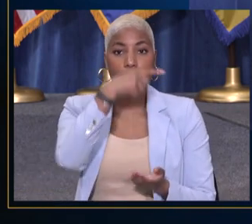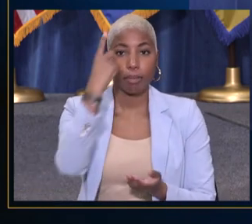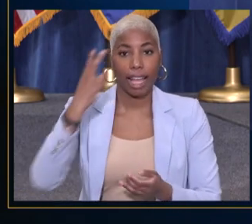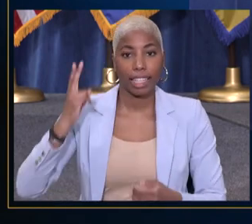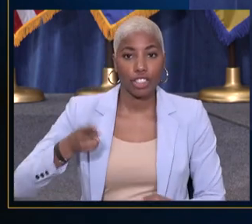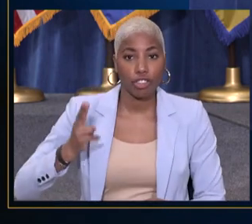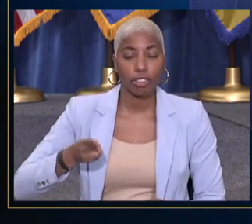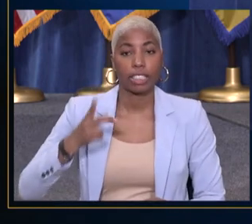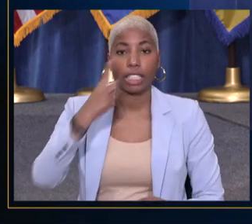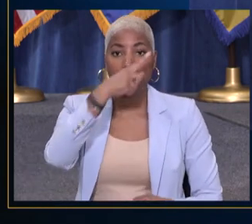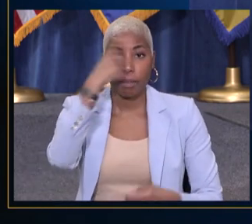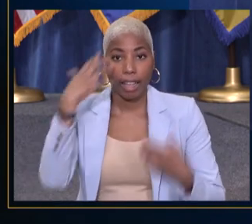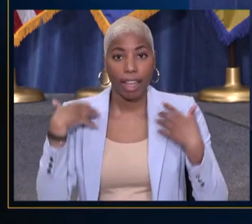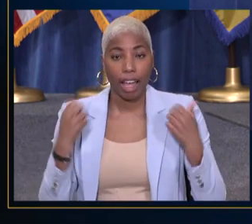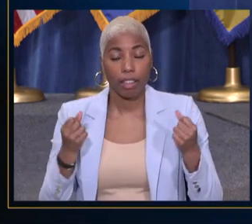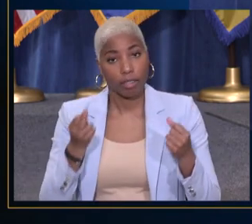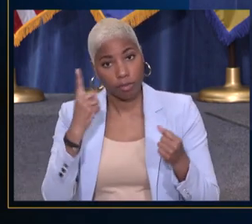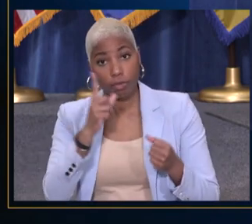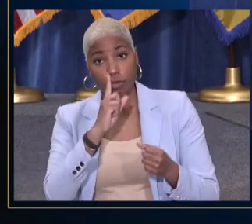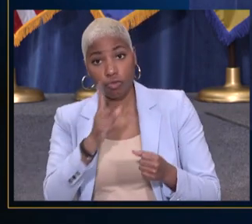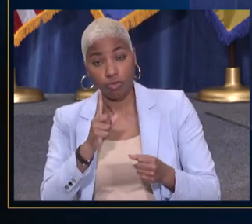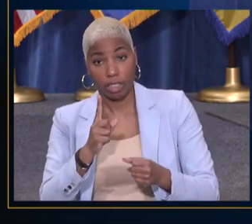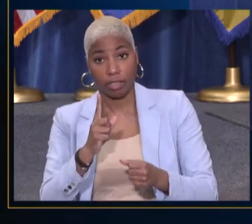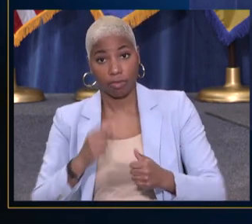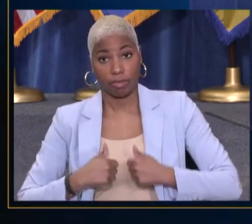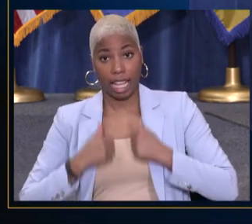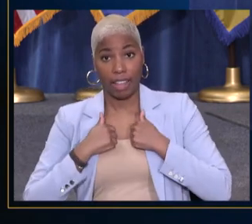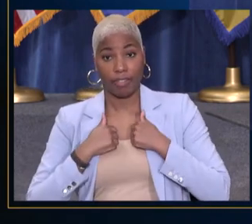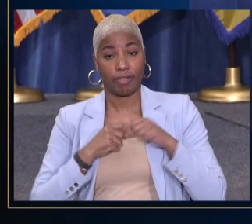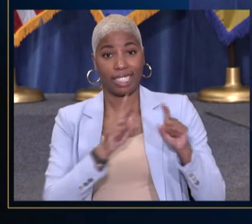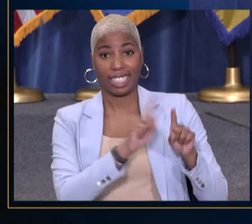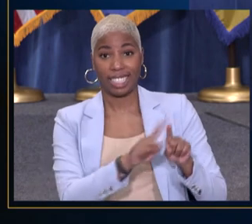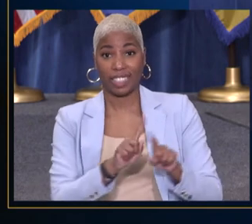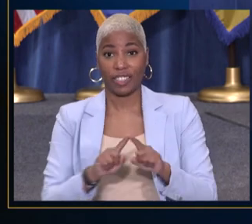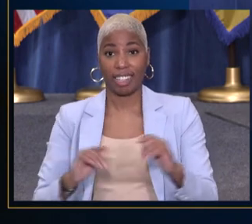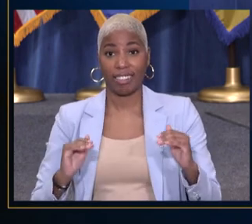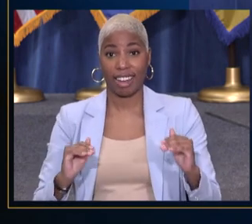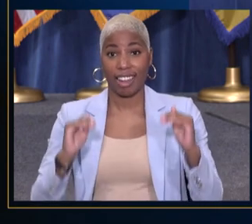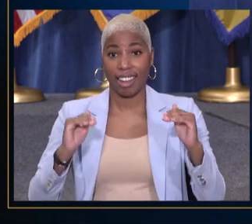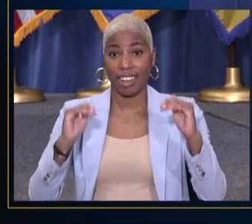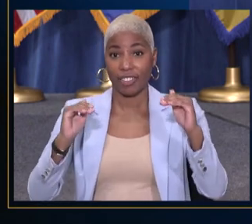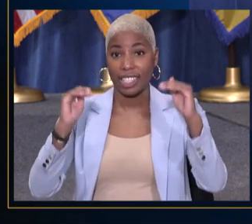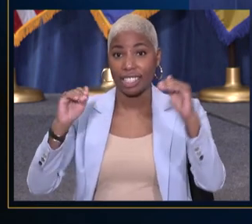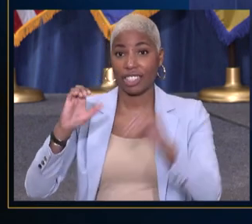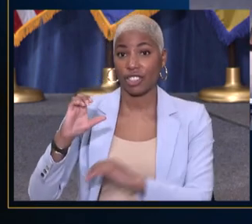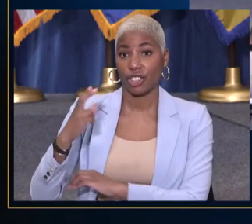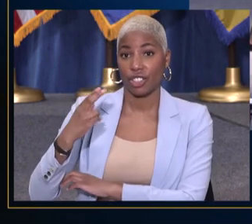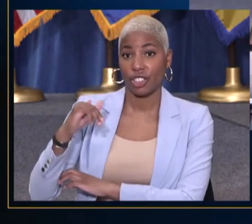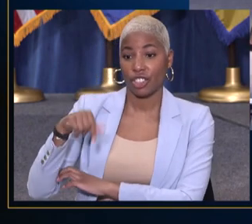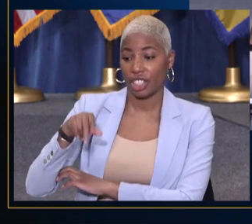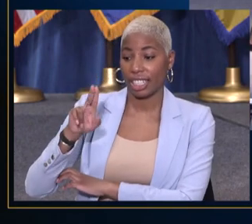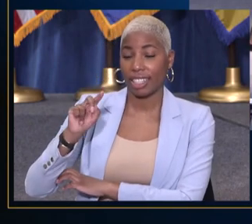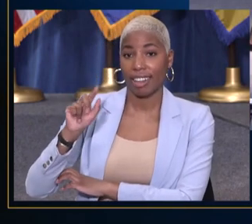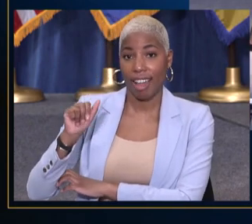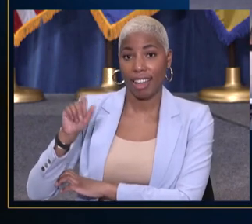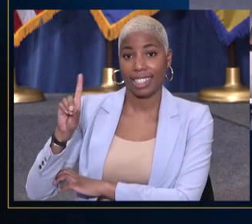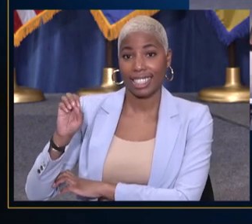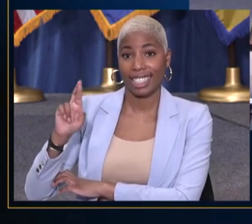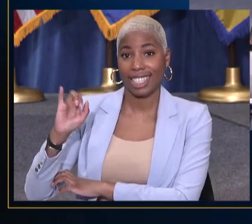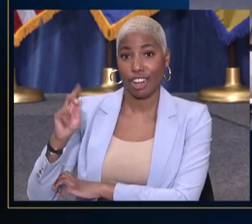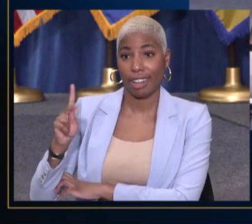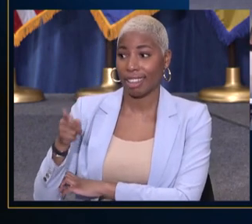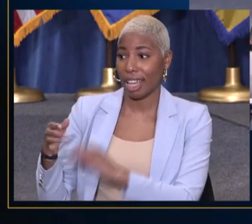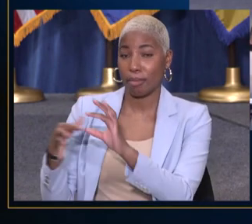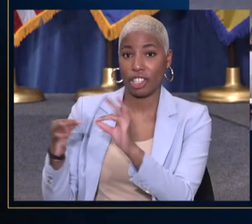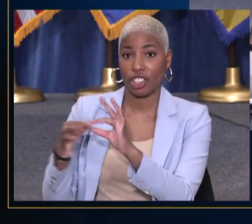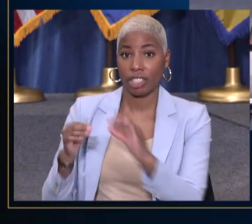and Black health. But the reality is that all these advances that Chiquita and Derek just highlighted, the reality is that these advances